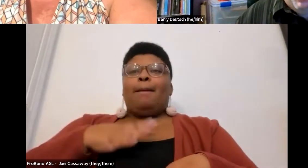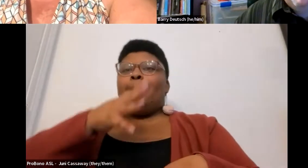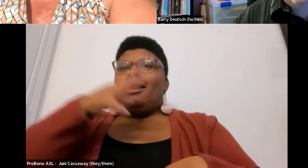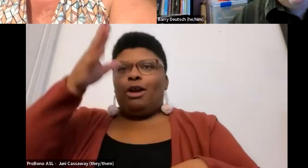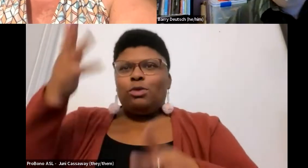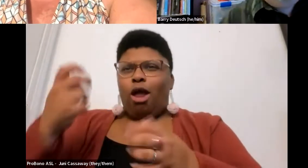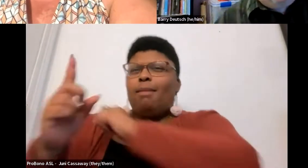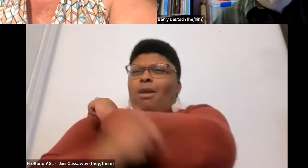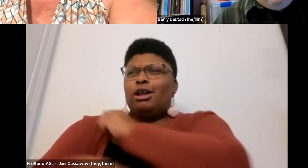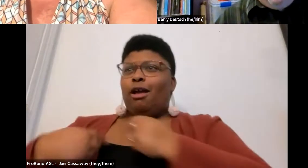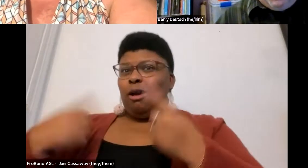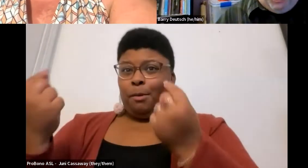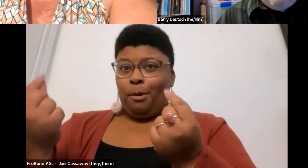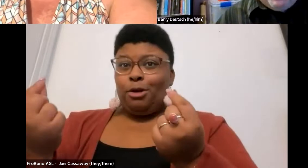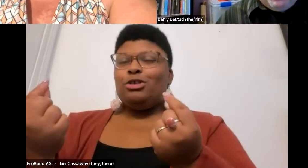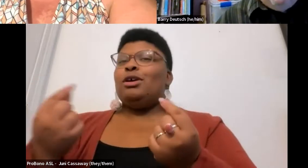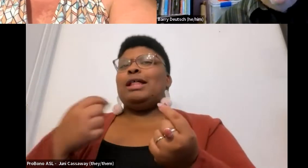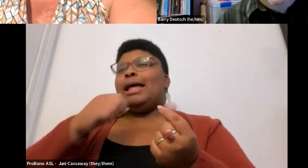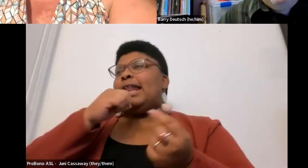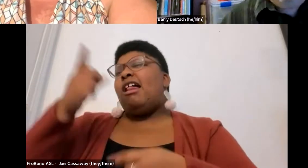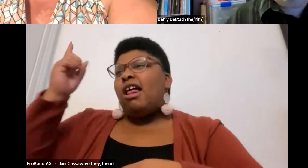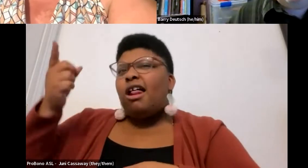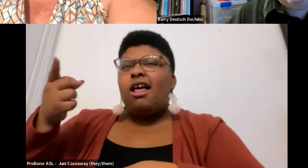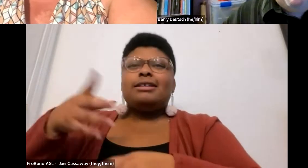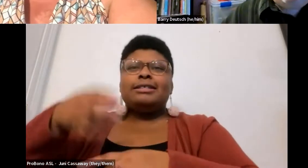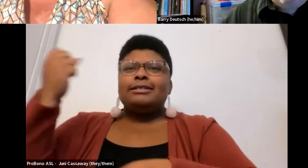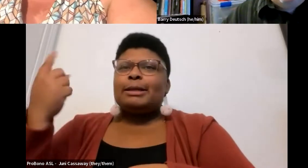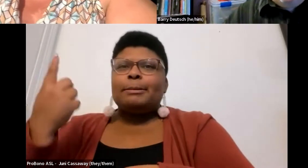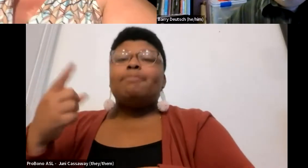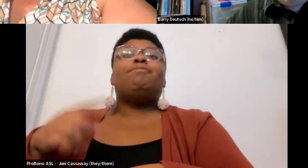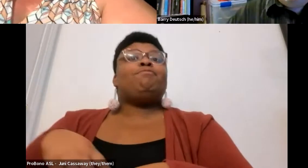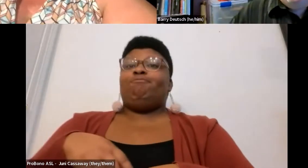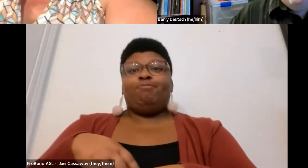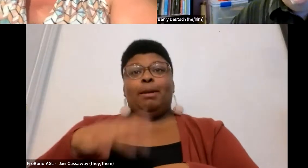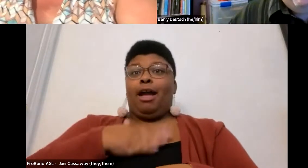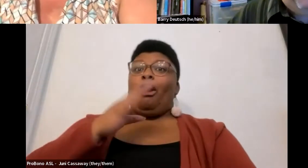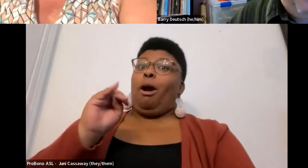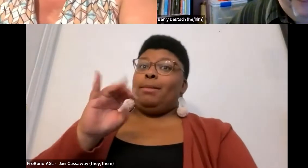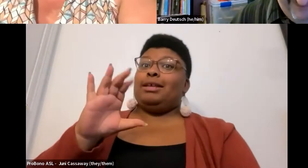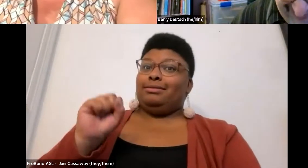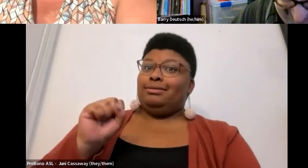my comics and put them on the top shelf, which was too high for me to reach.